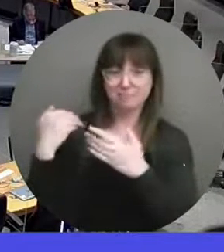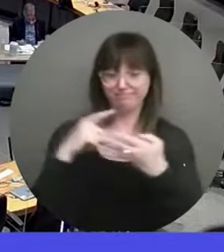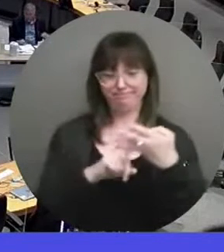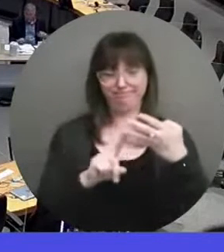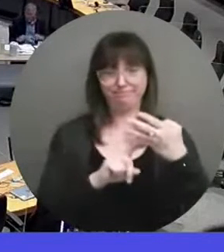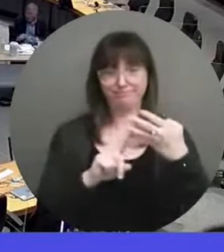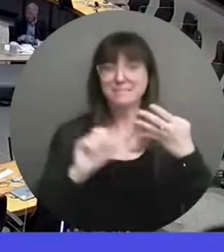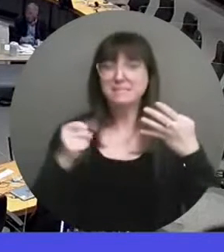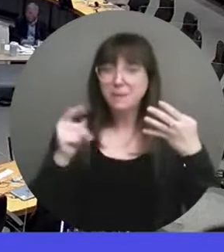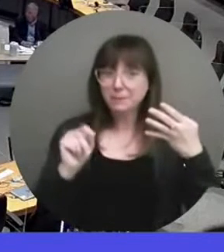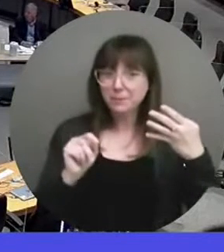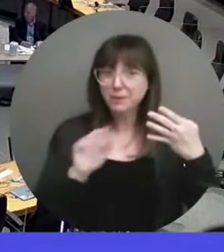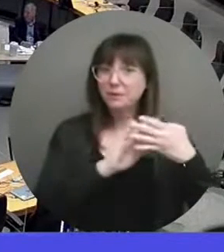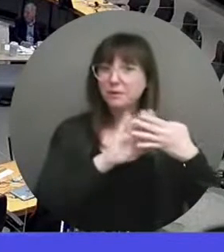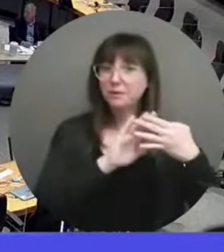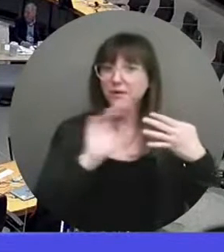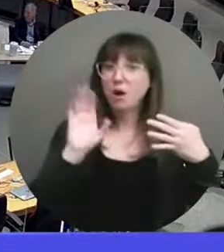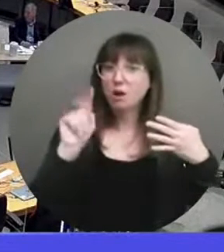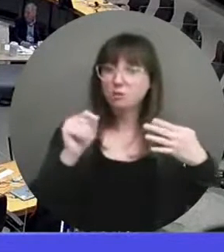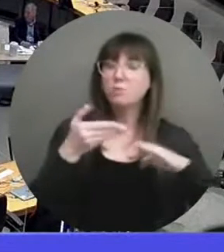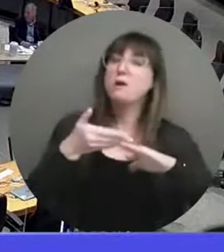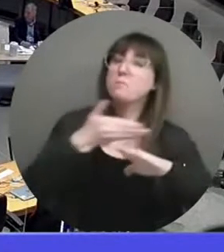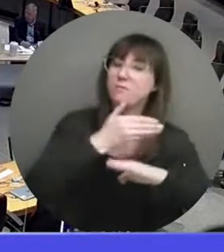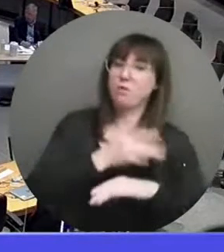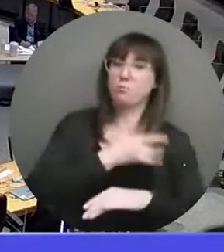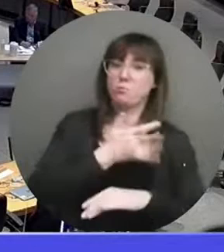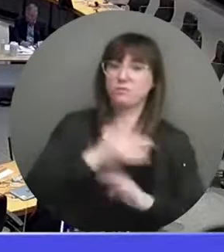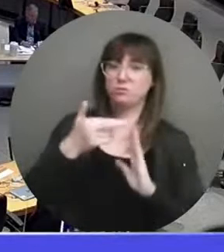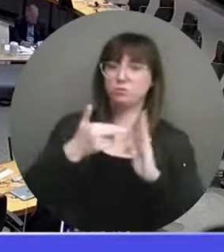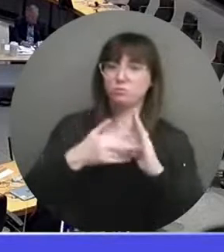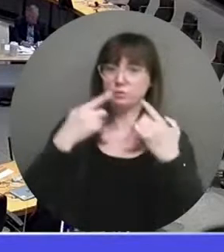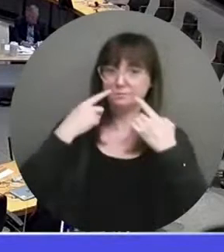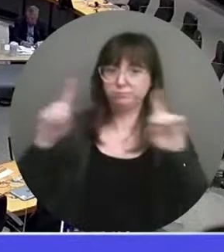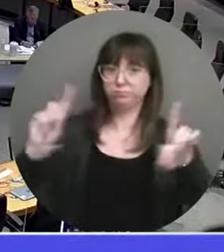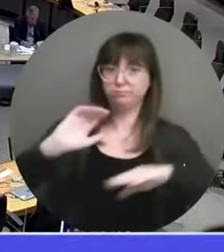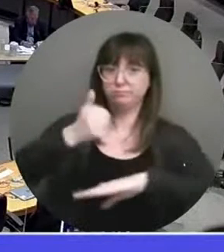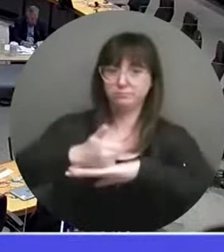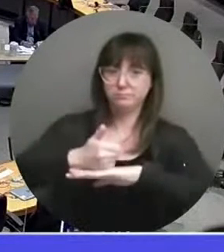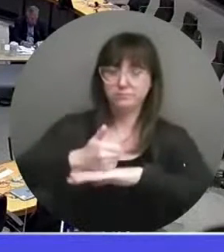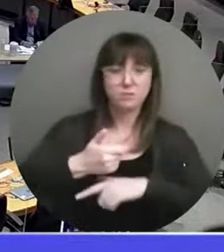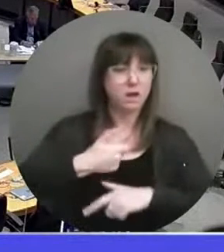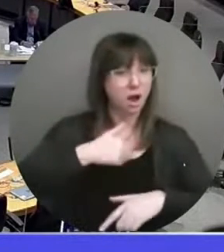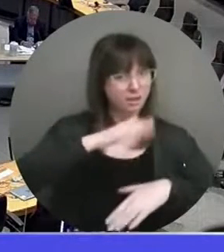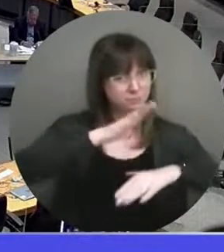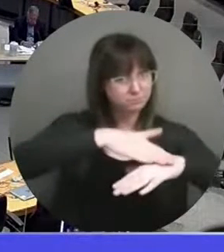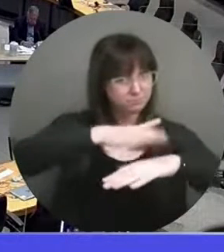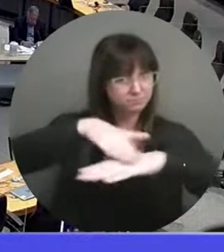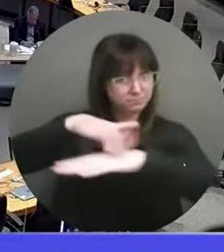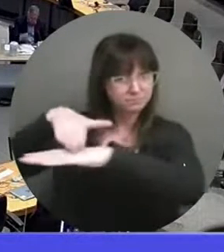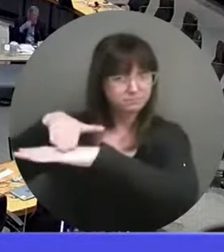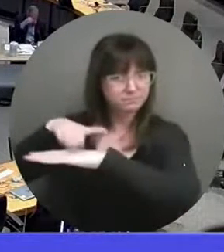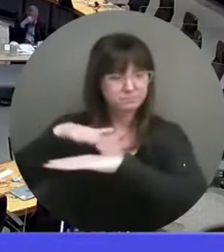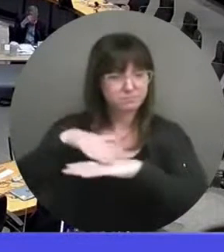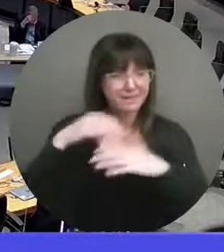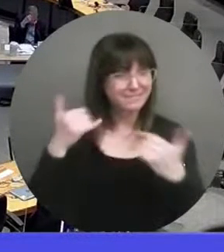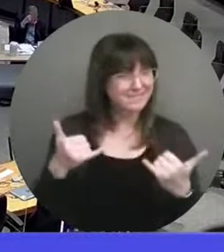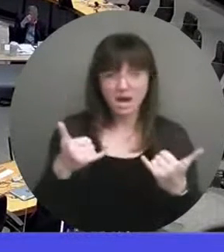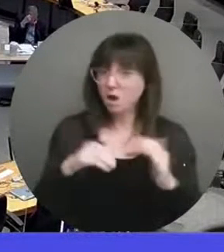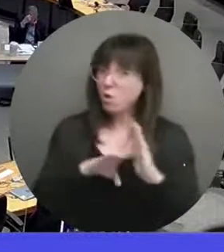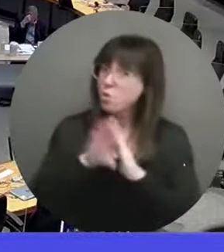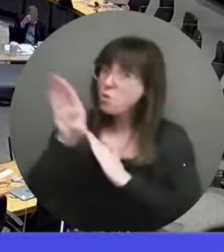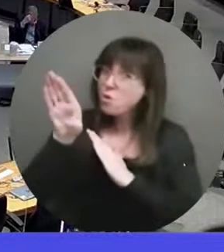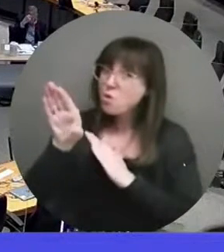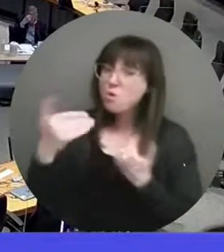early October, before the provincial restrictions came in. I told people, we're in a bad place right now. The rise is